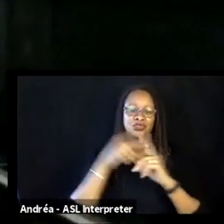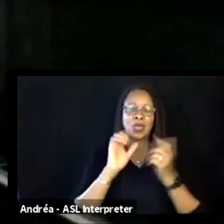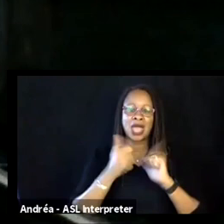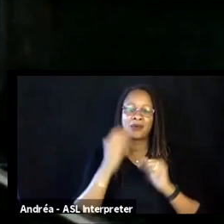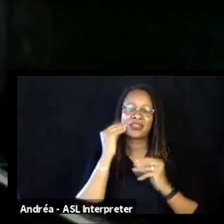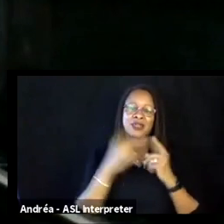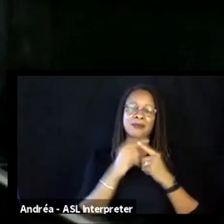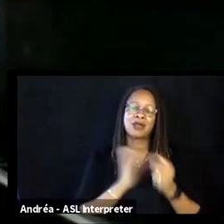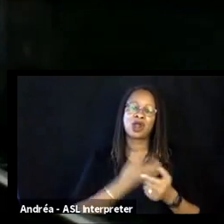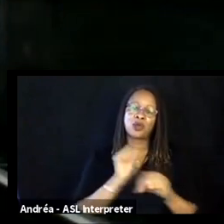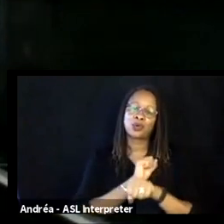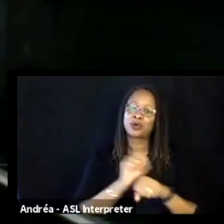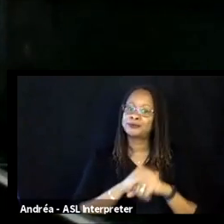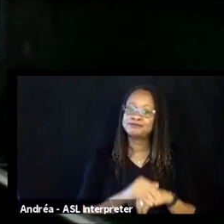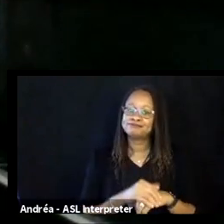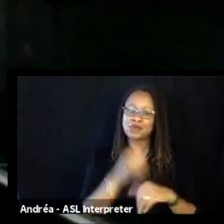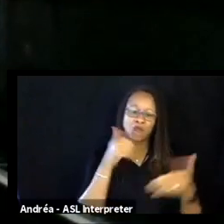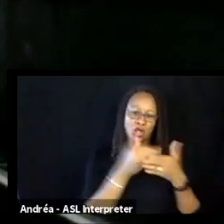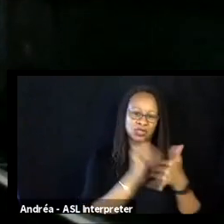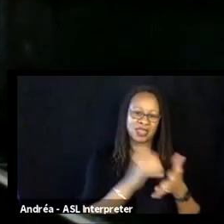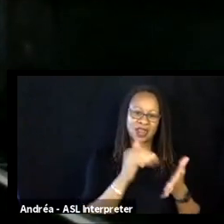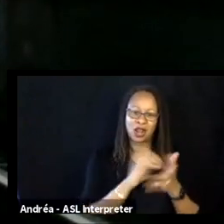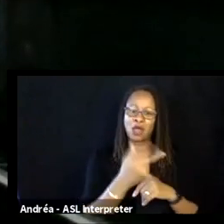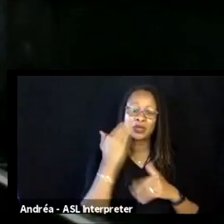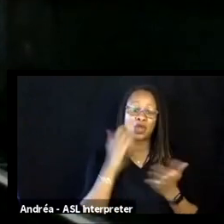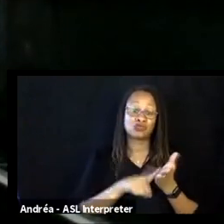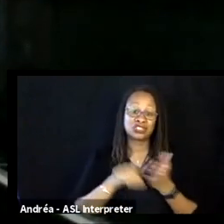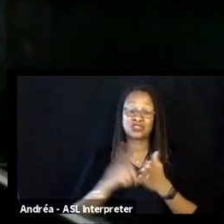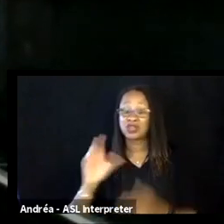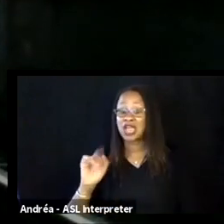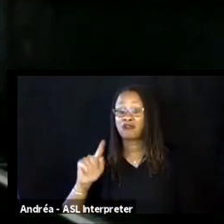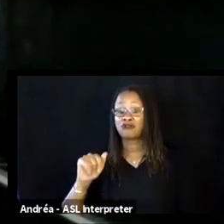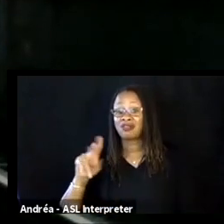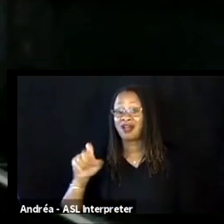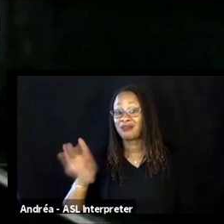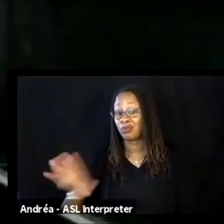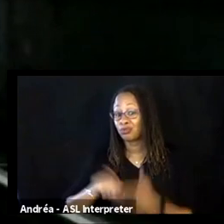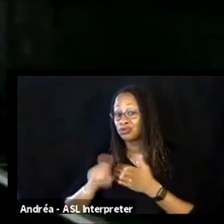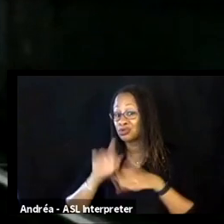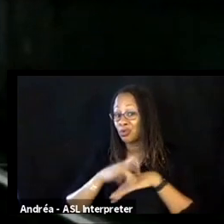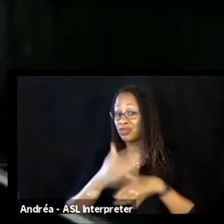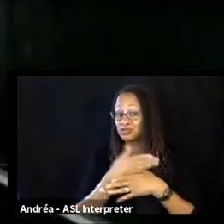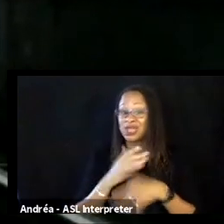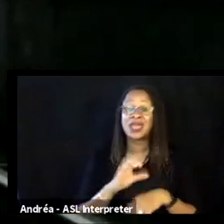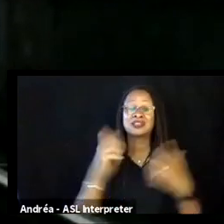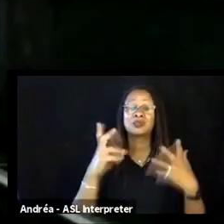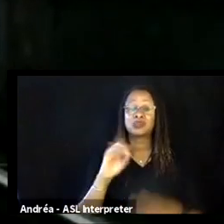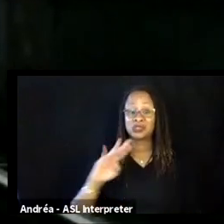about our work. We're nowhere close to that. I think we all know, like the research, Caroline, that you shared earlier references that, and Doug, so much of what you said as